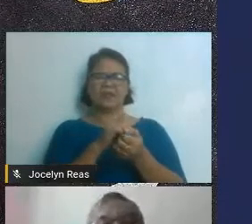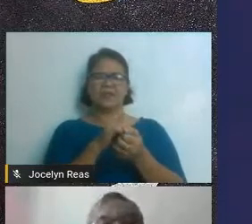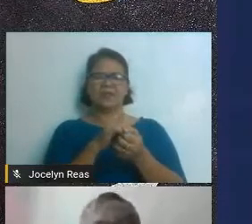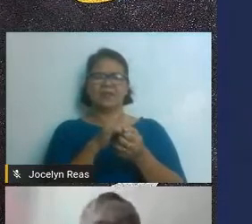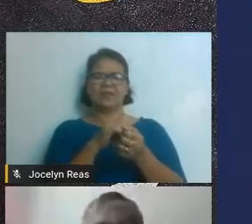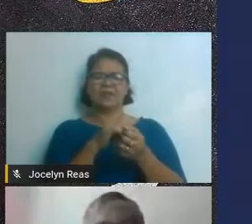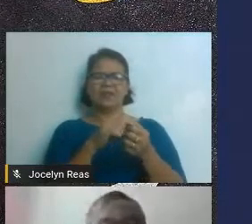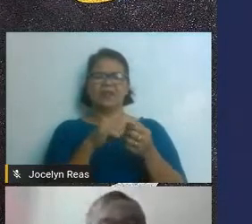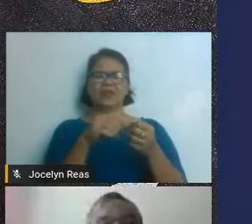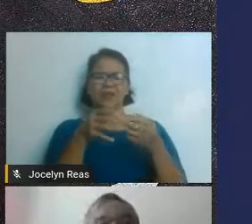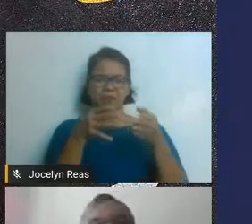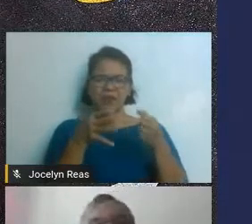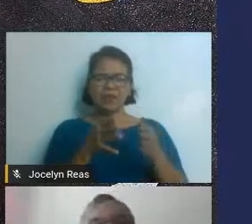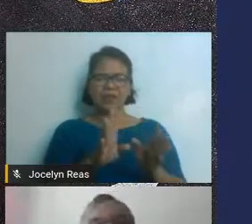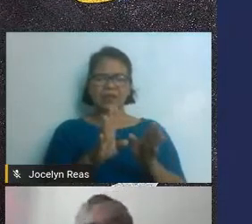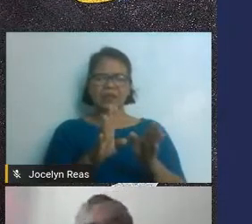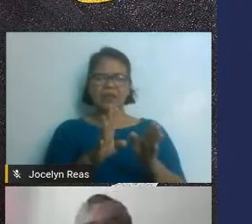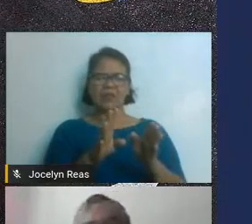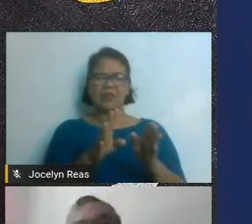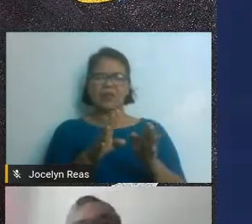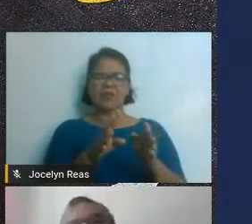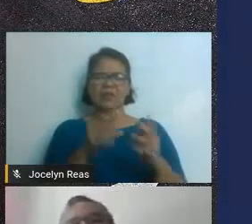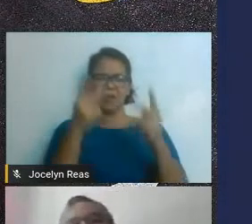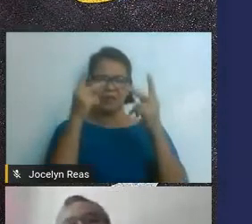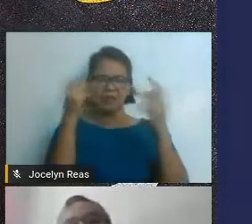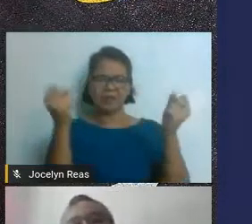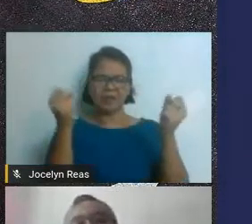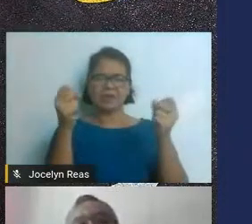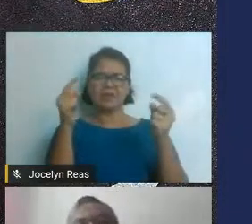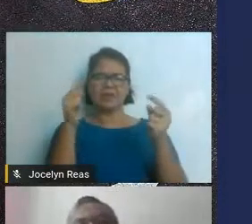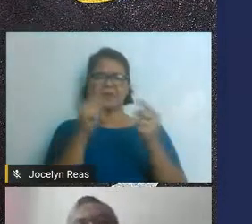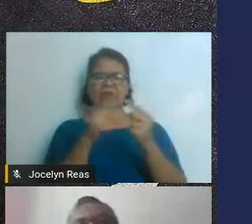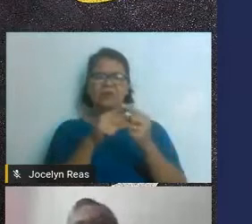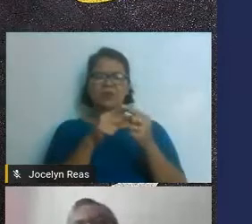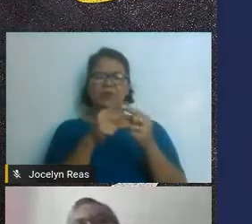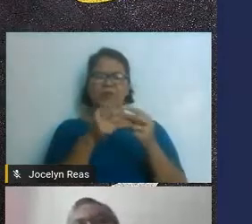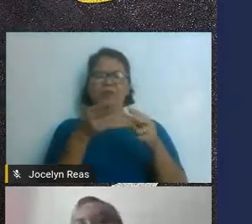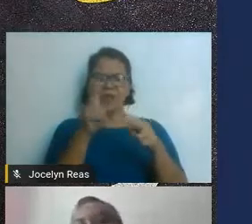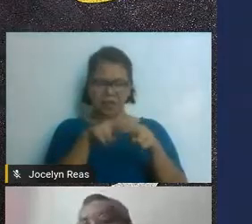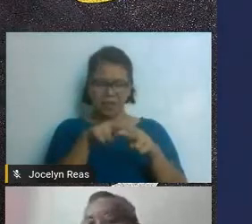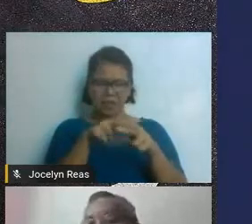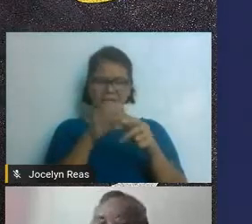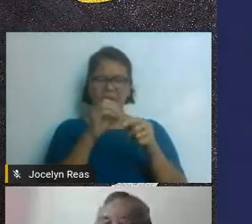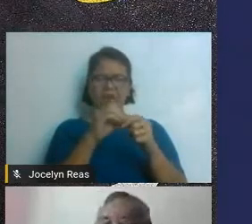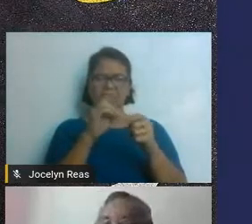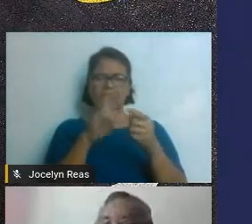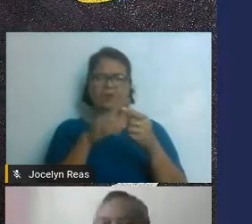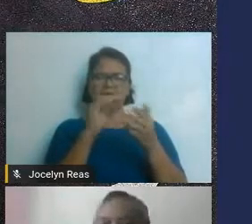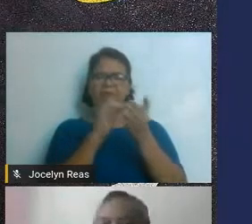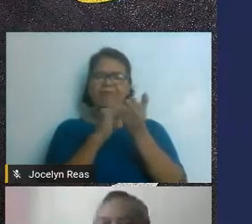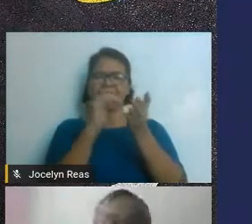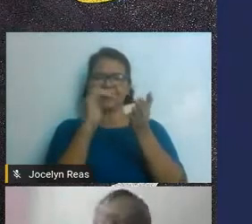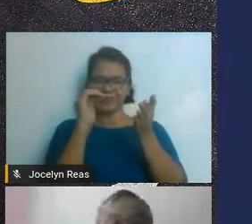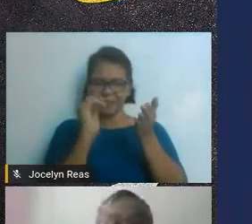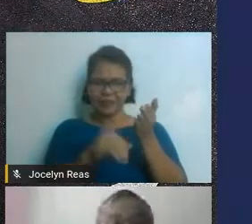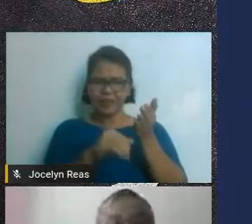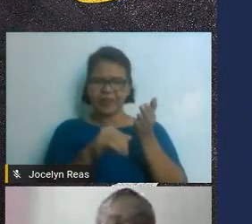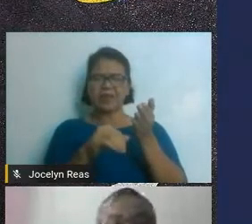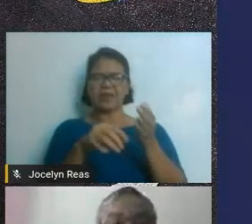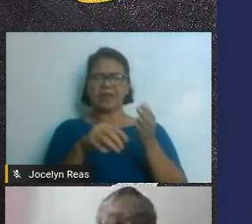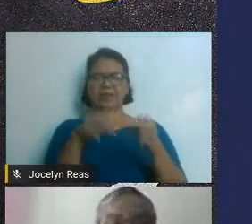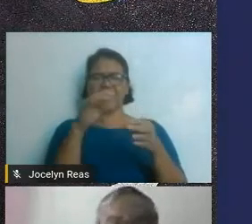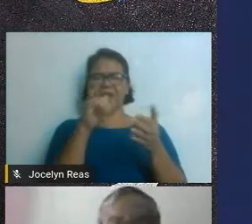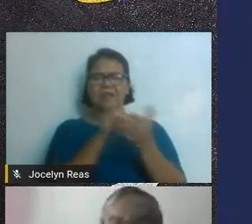actually enhance or supplement it with some of those learning competencies that are already in our curriculum guide,